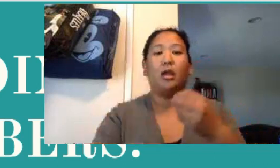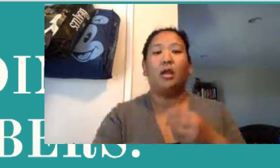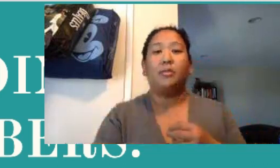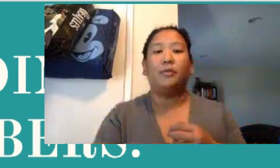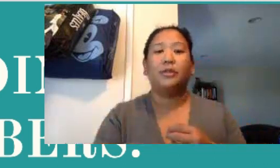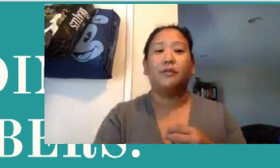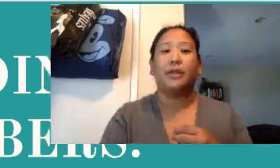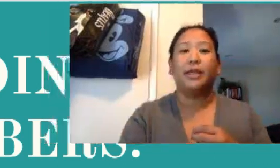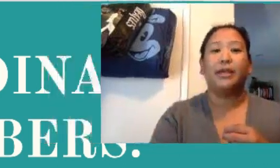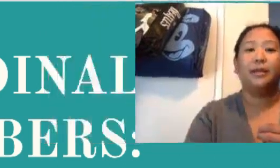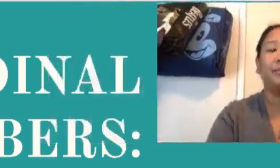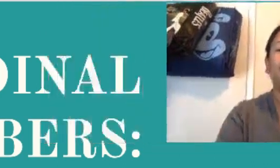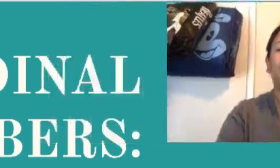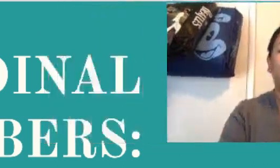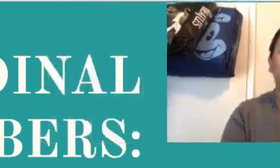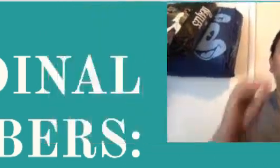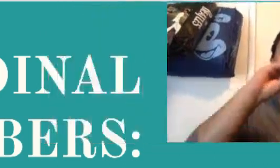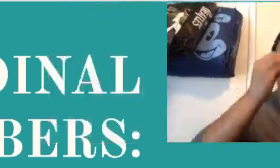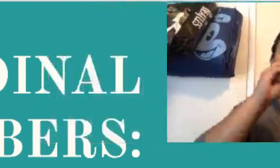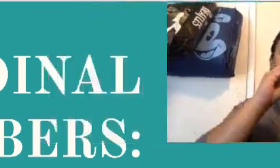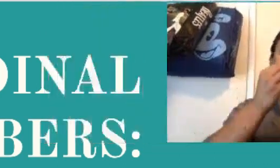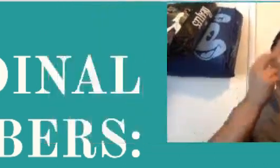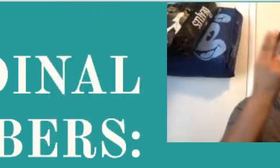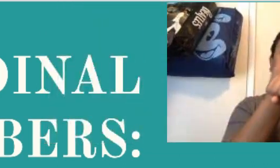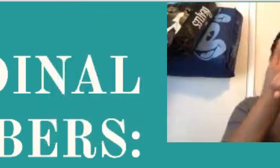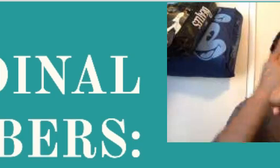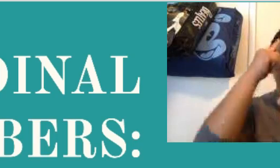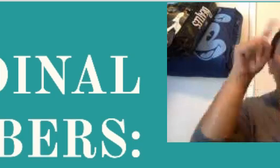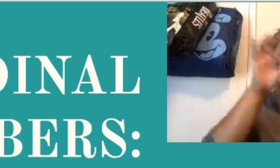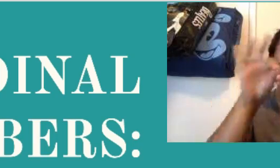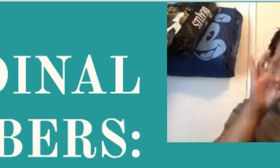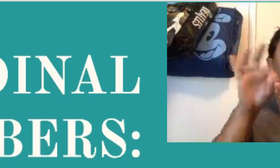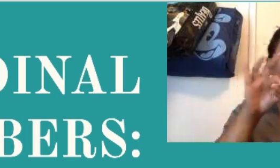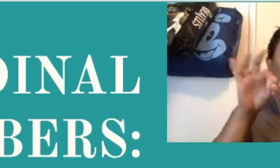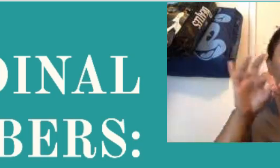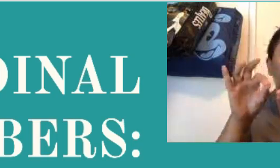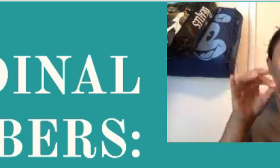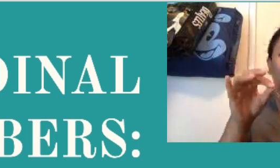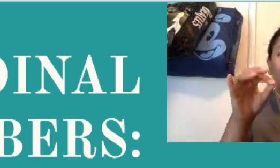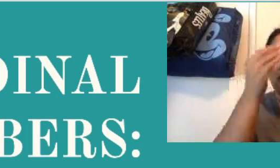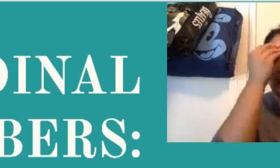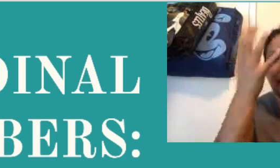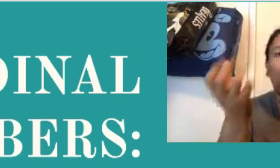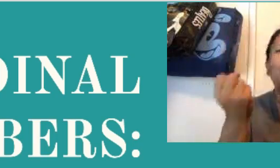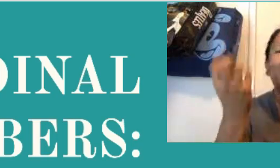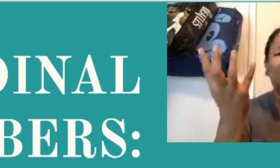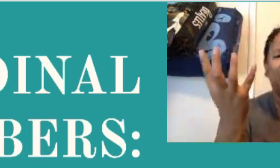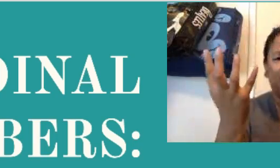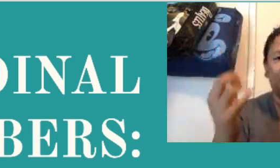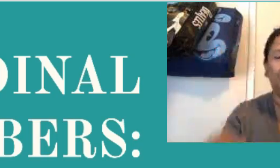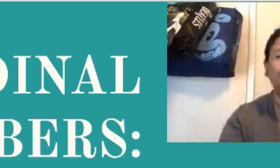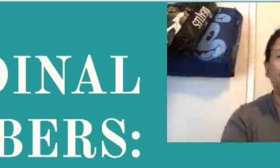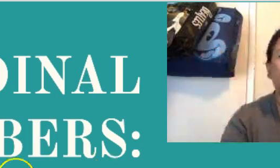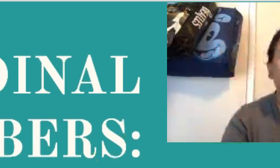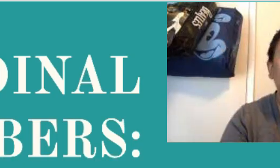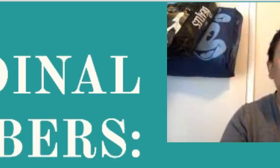okay, move this over here, okay, are numbers used for counting or telling how many there